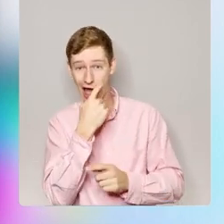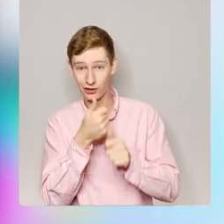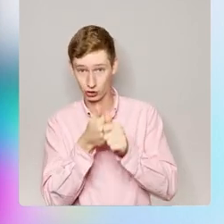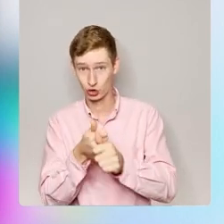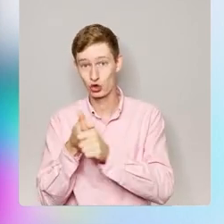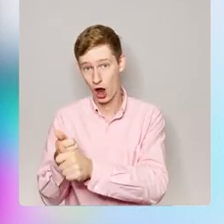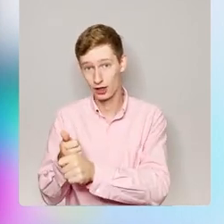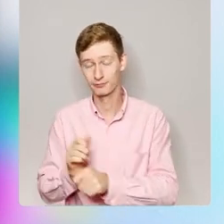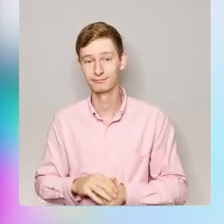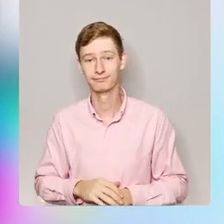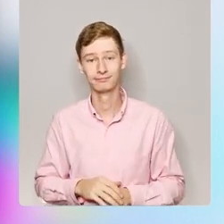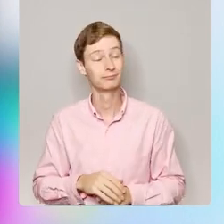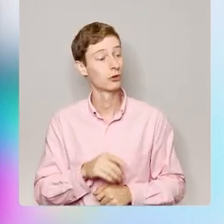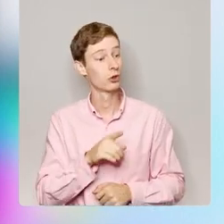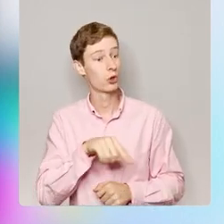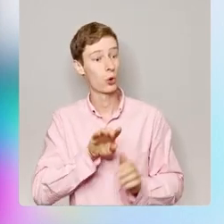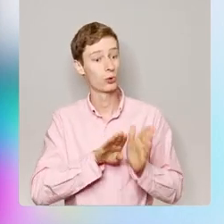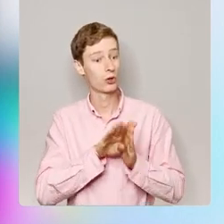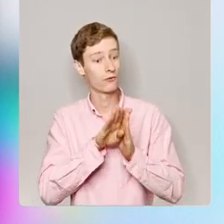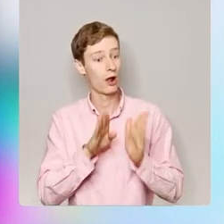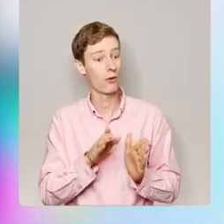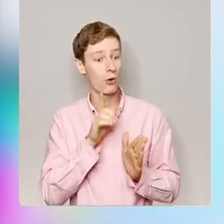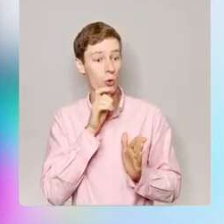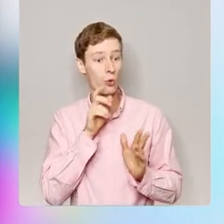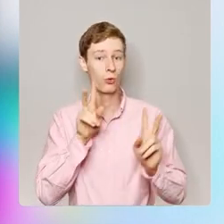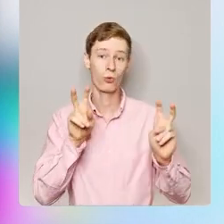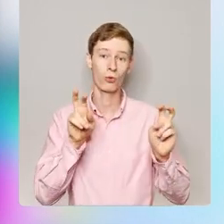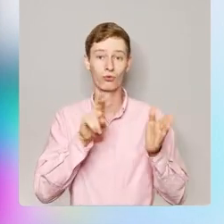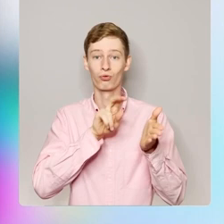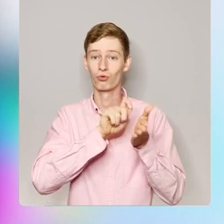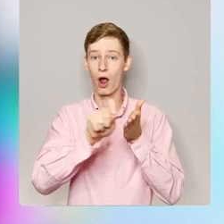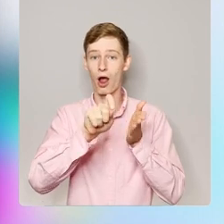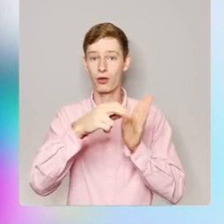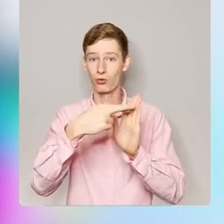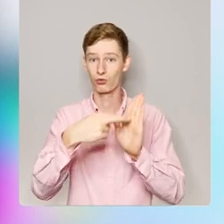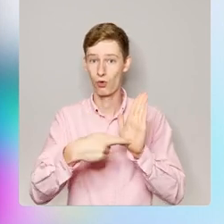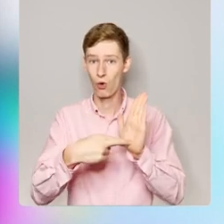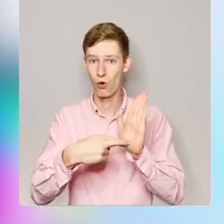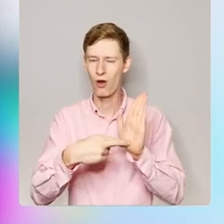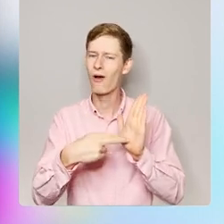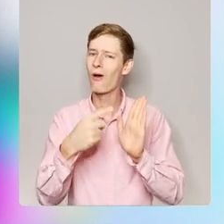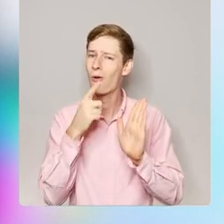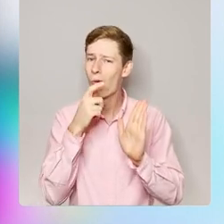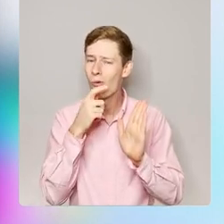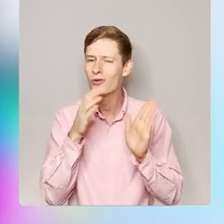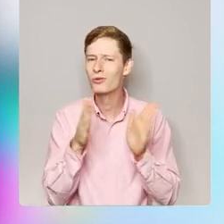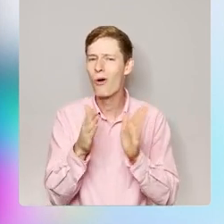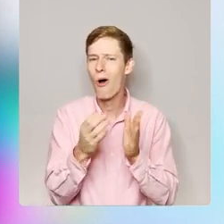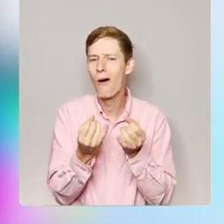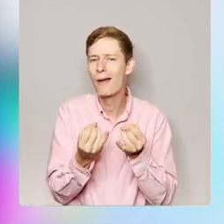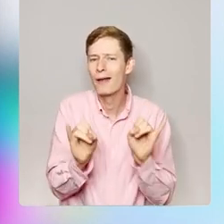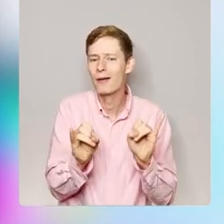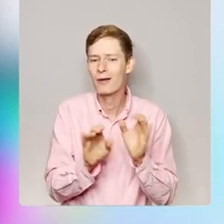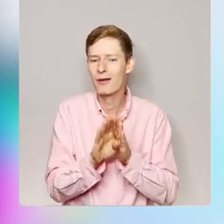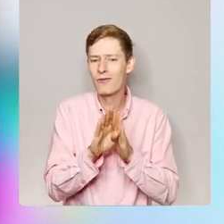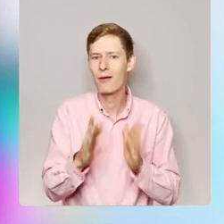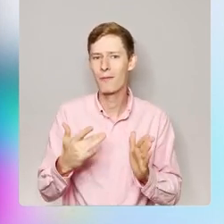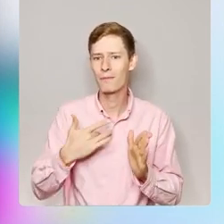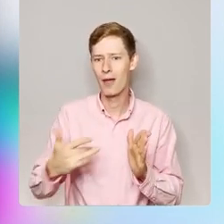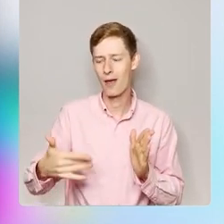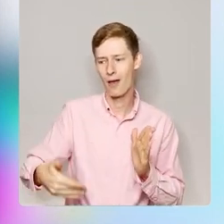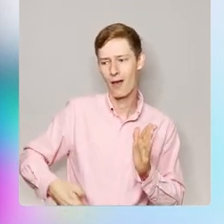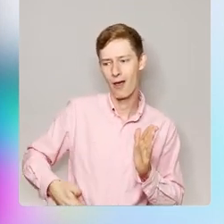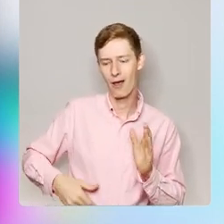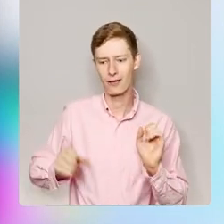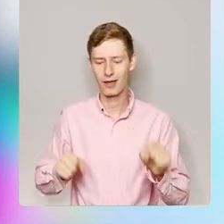The developers that write the rulebook for these new features are going to be, again, the small independent developers that can move really quickly and